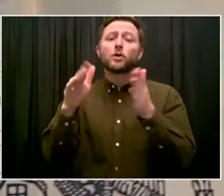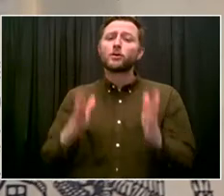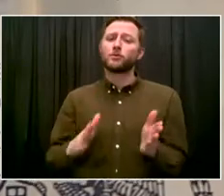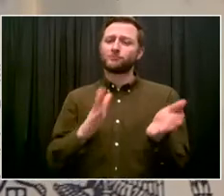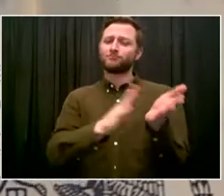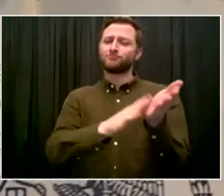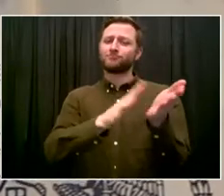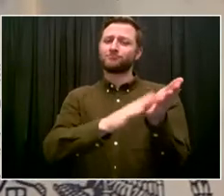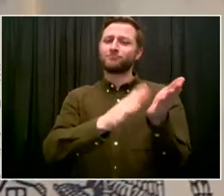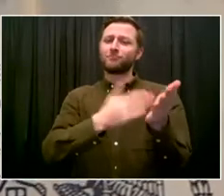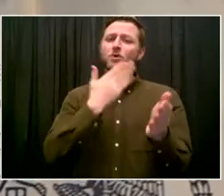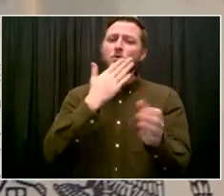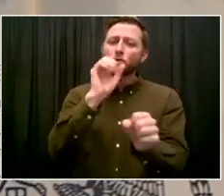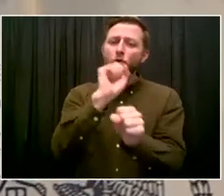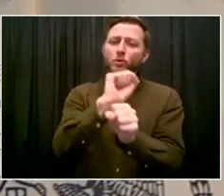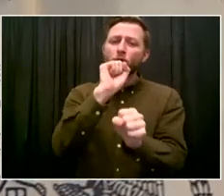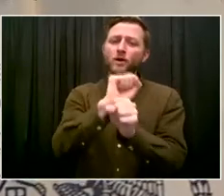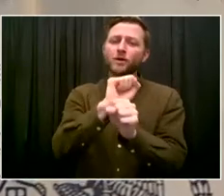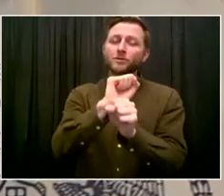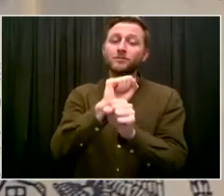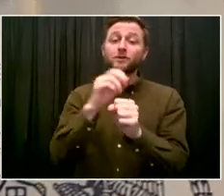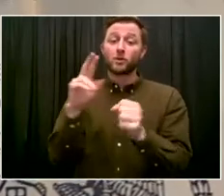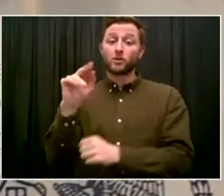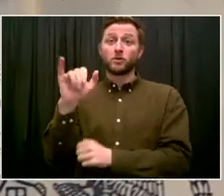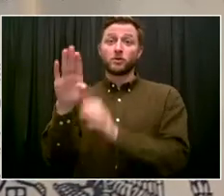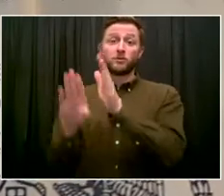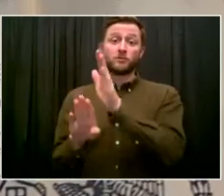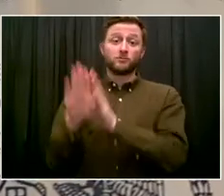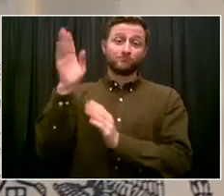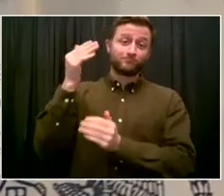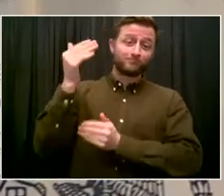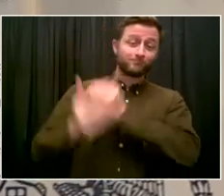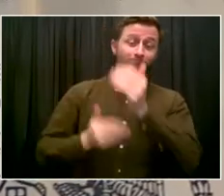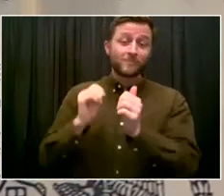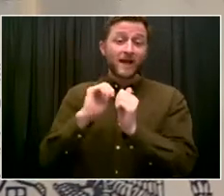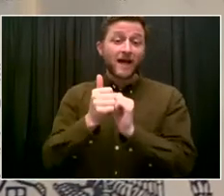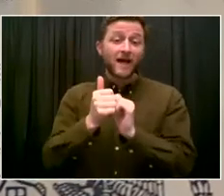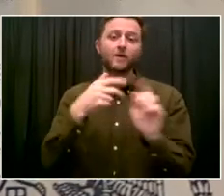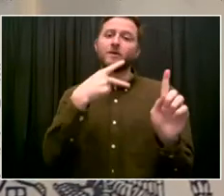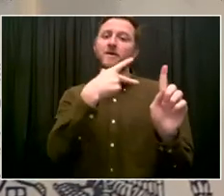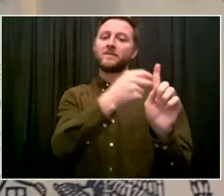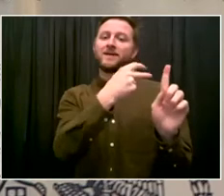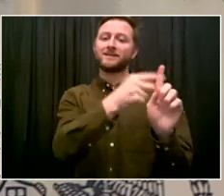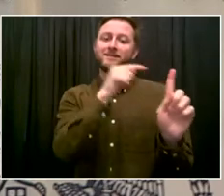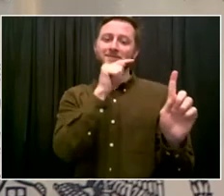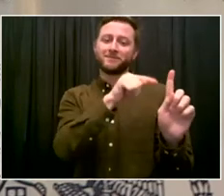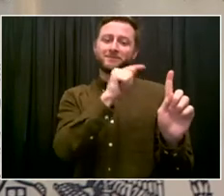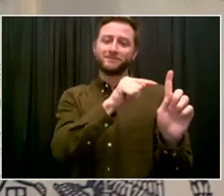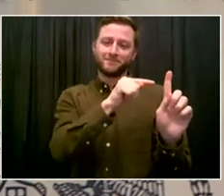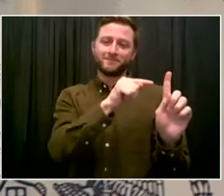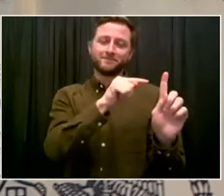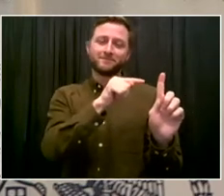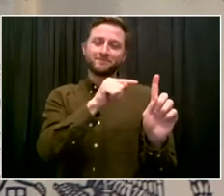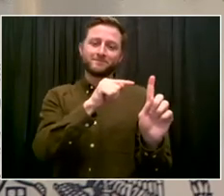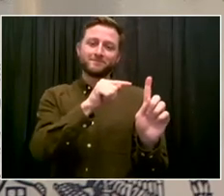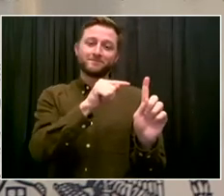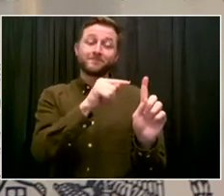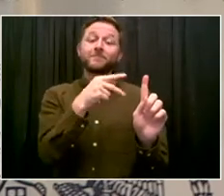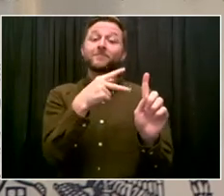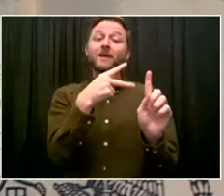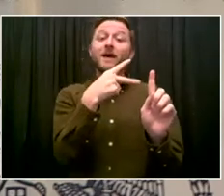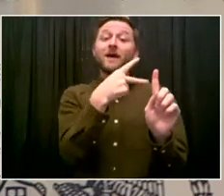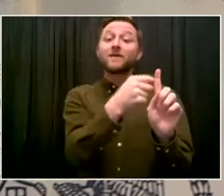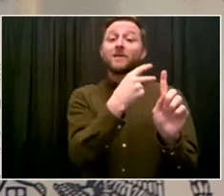is vaccination. We have been talking about it nonstop because it's the thing that makes a difference. Vaccination is what has allowed this city to keep going.